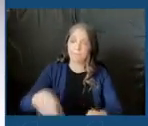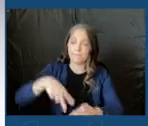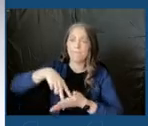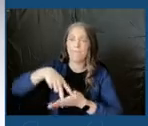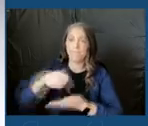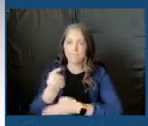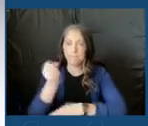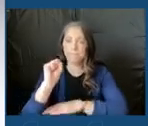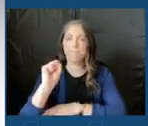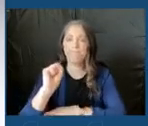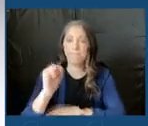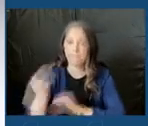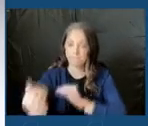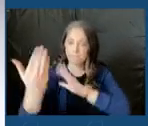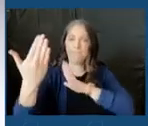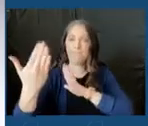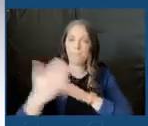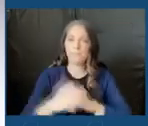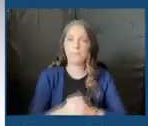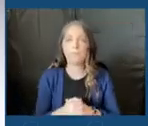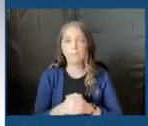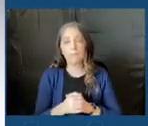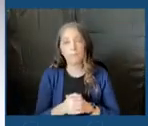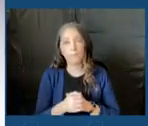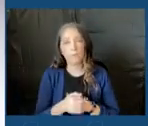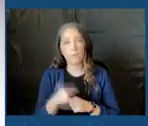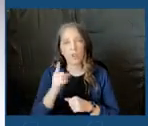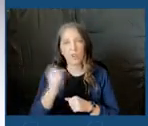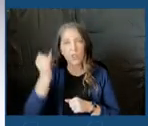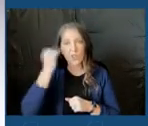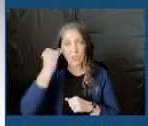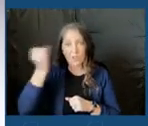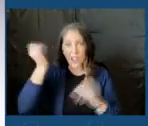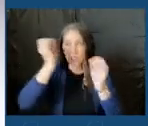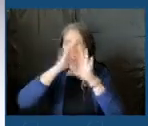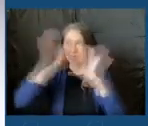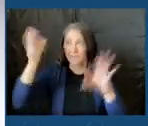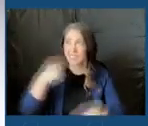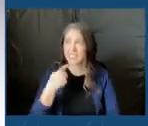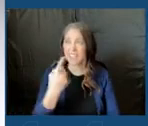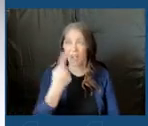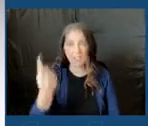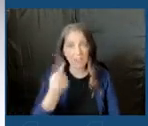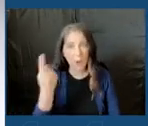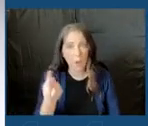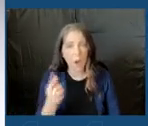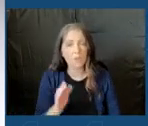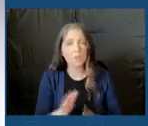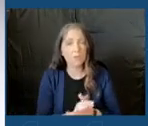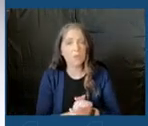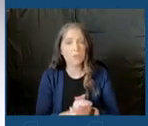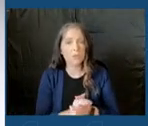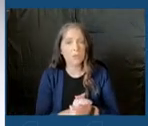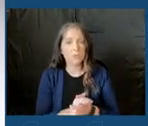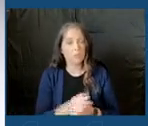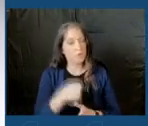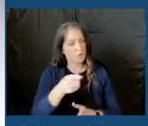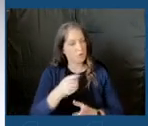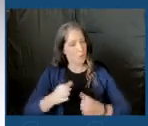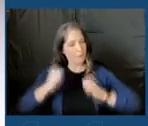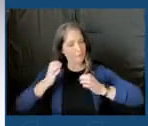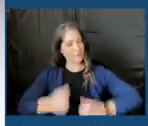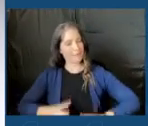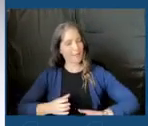Can you imagine what it was like to tell somebody in a dirt shack in Mississippi that Number one, you are a citizen of a